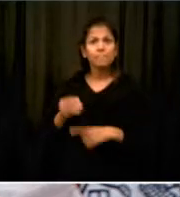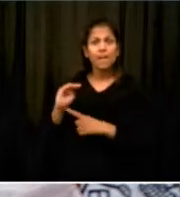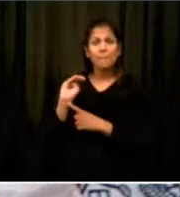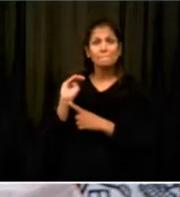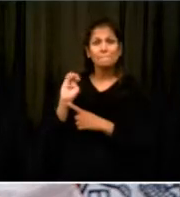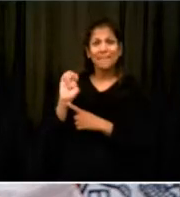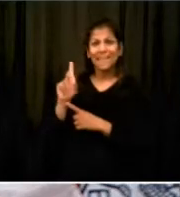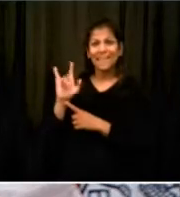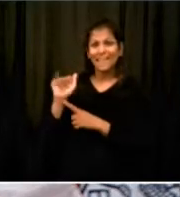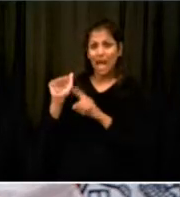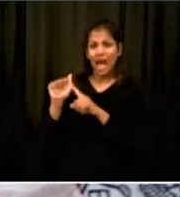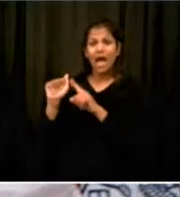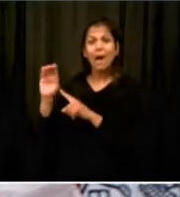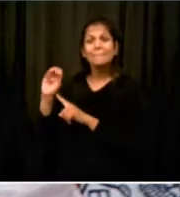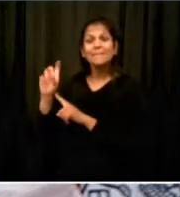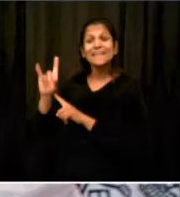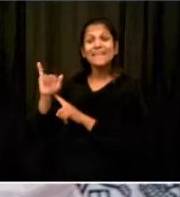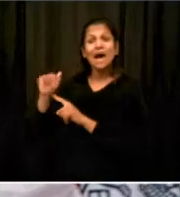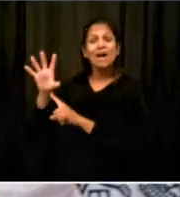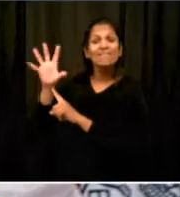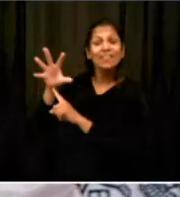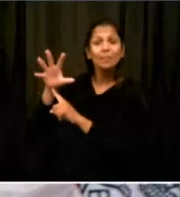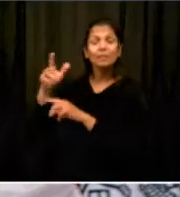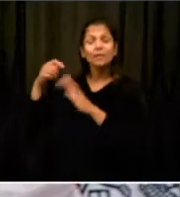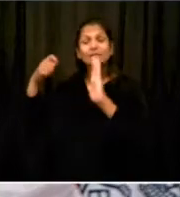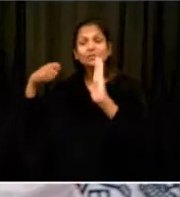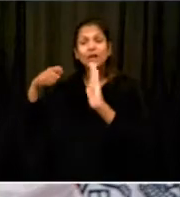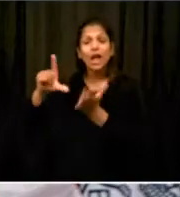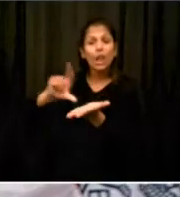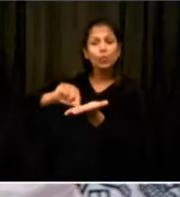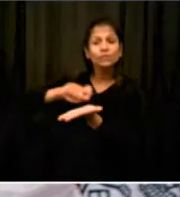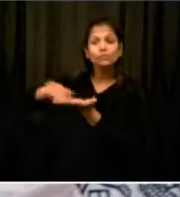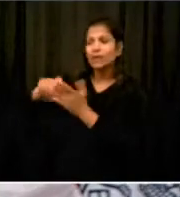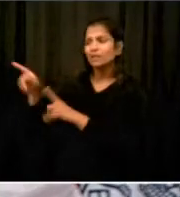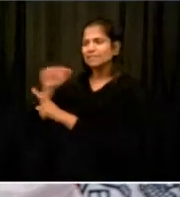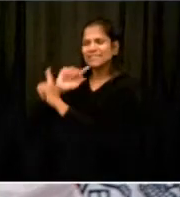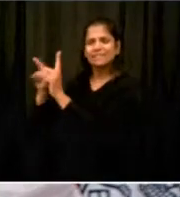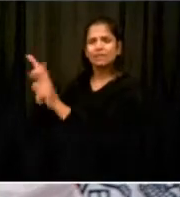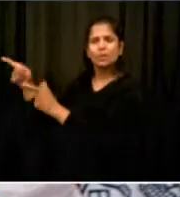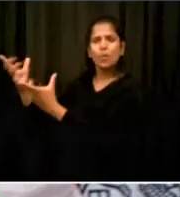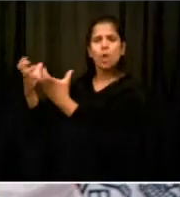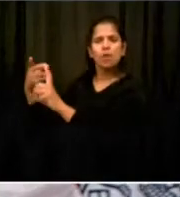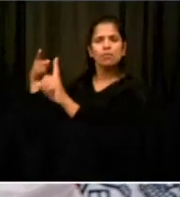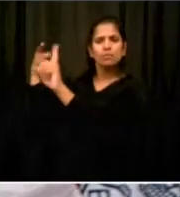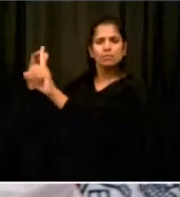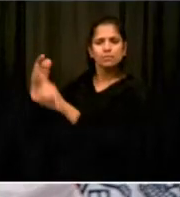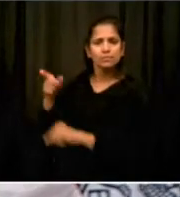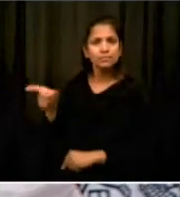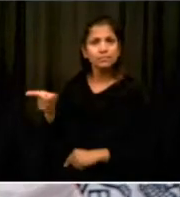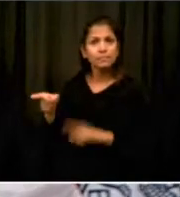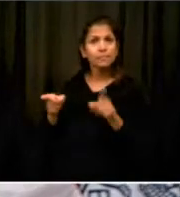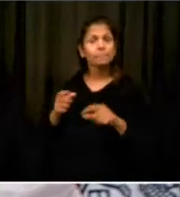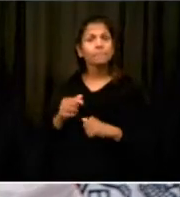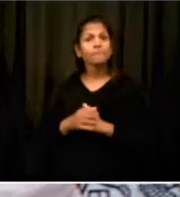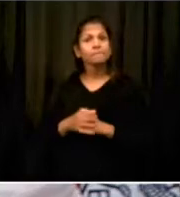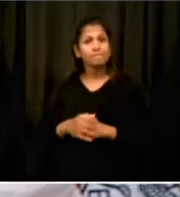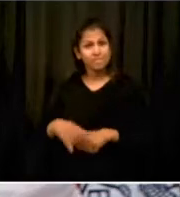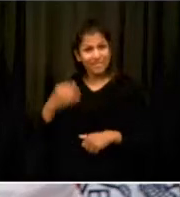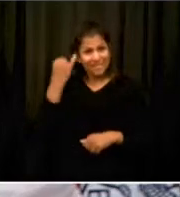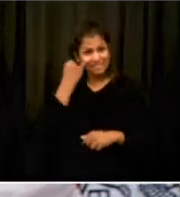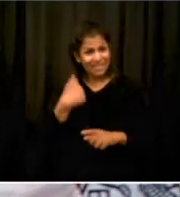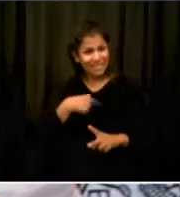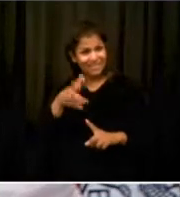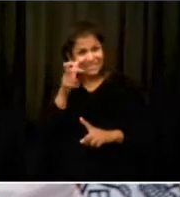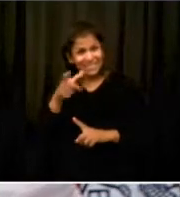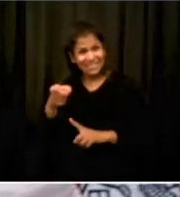it's a misinterpretation of what's going on, I'm going to say it. I actually think that's doing right by my fellow New Yorkers to let them know my perspective. They elected me